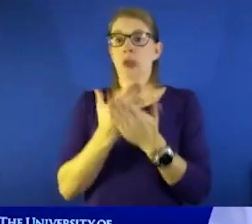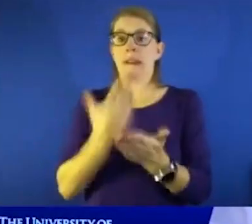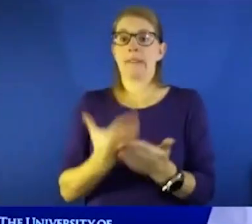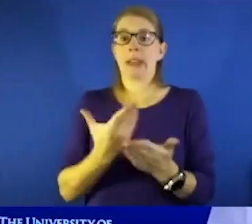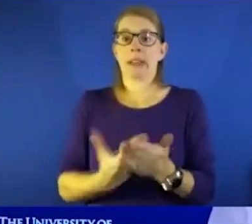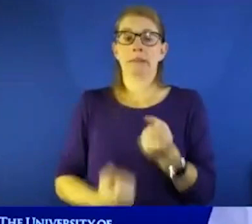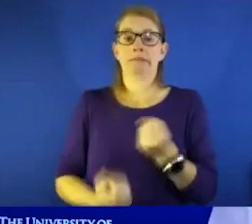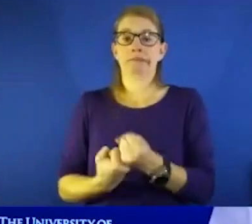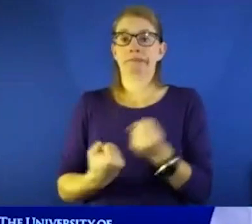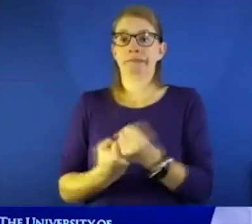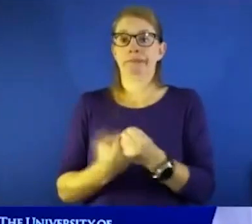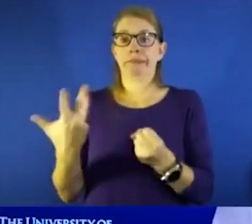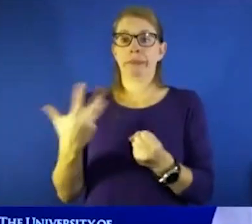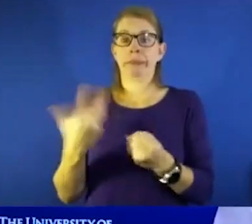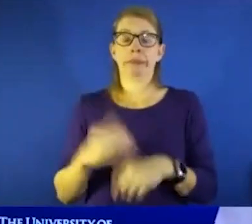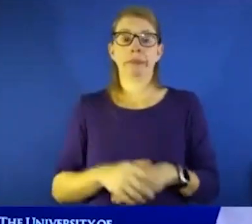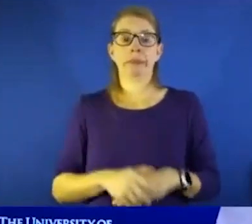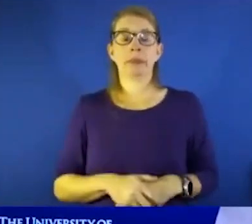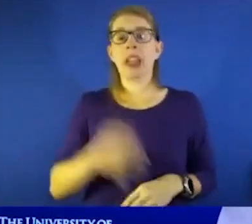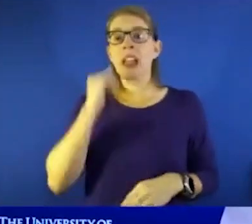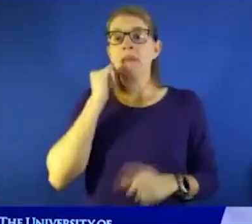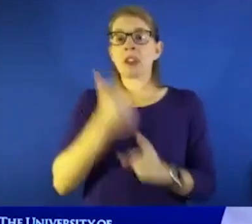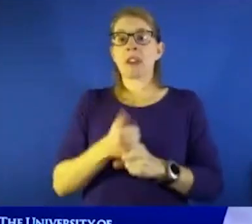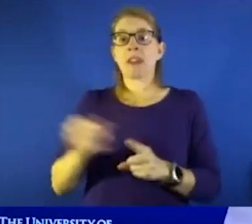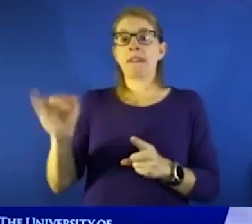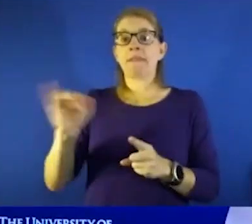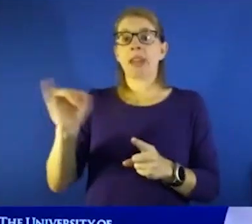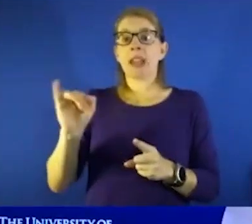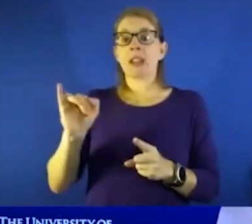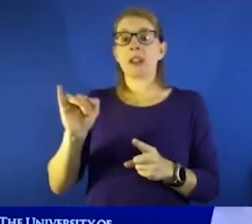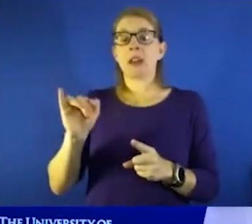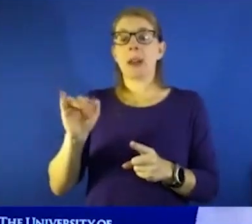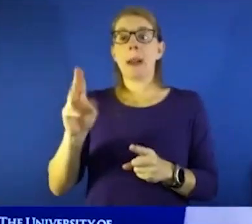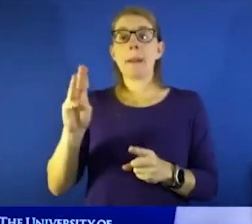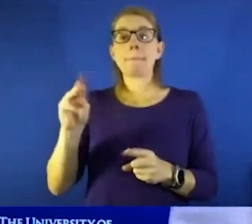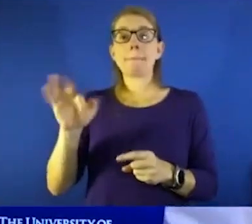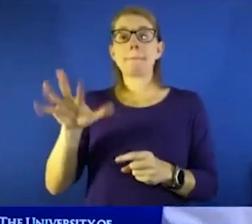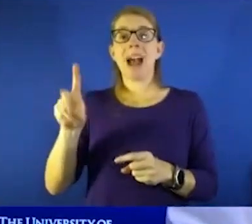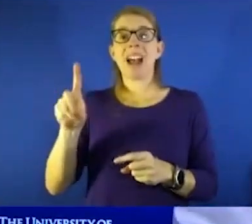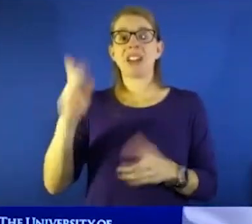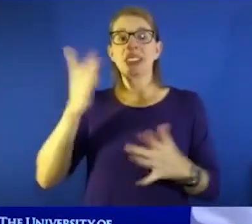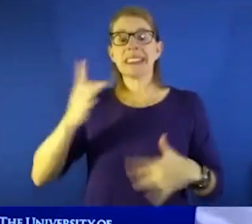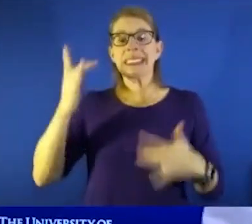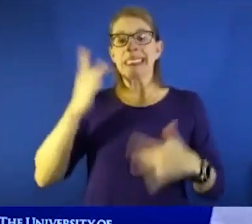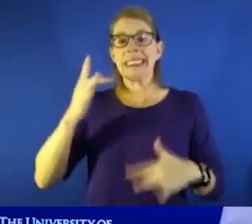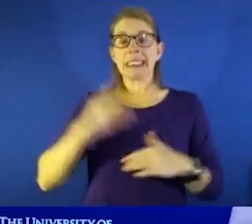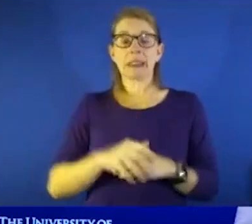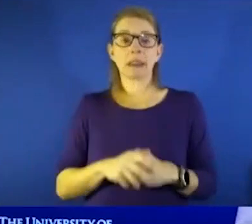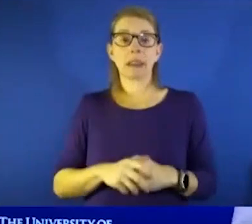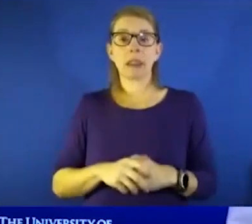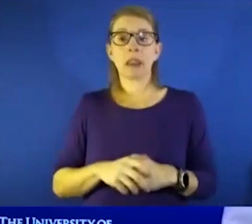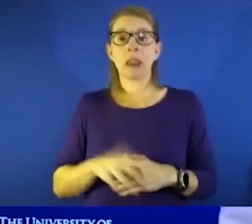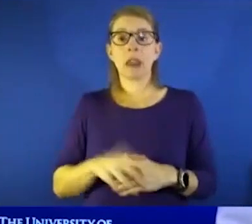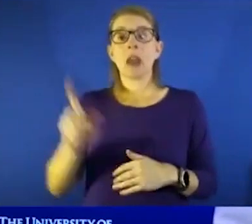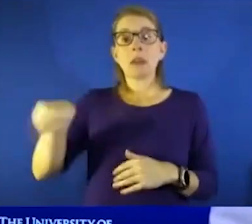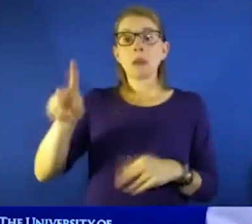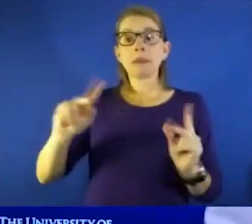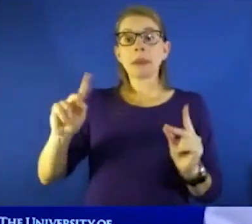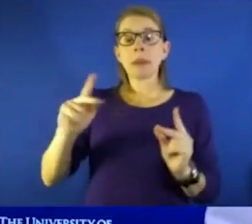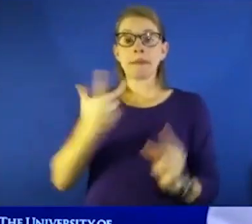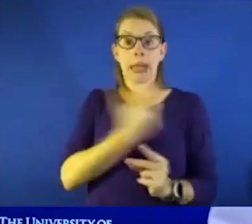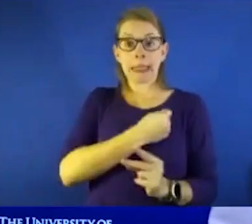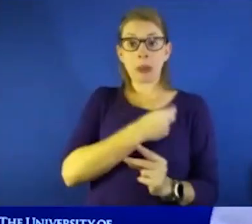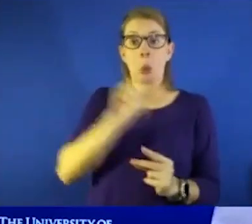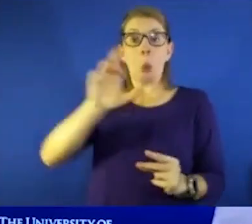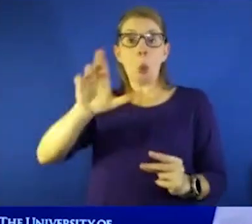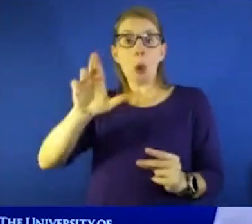fact that if you were infected, especially if you just had mild disease, those people that are vaccinated or those people that had